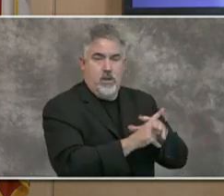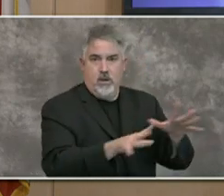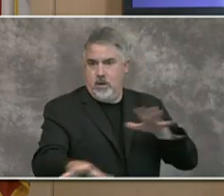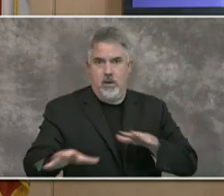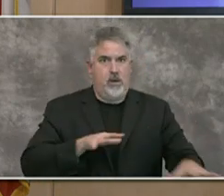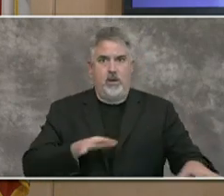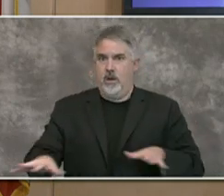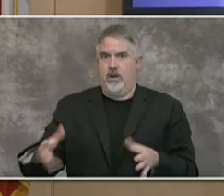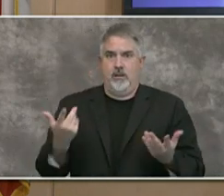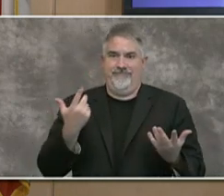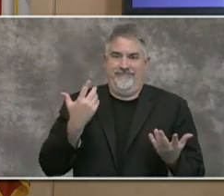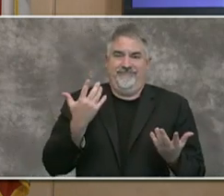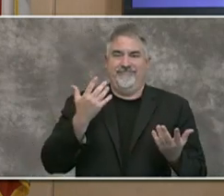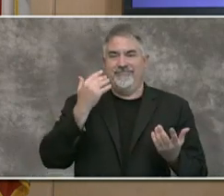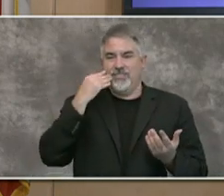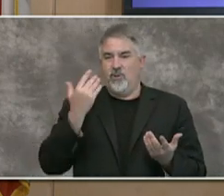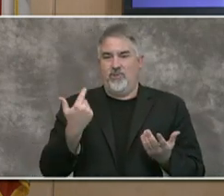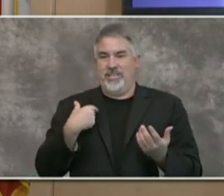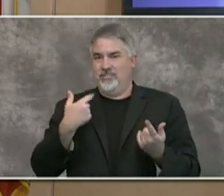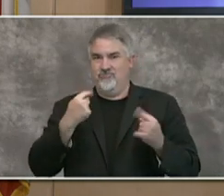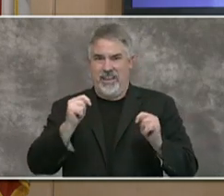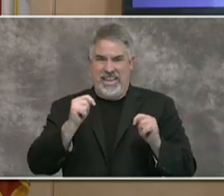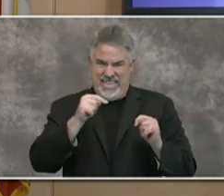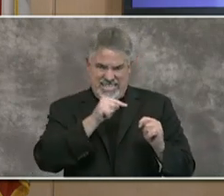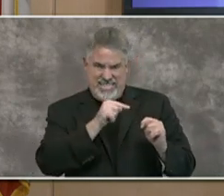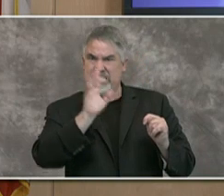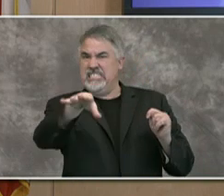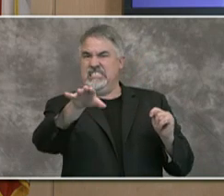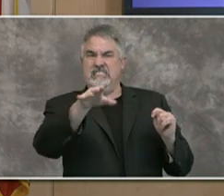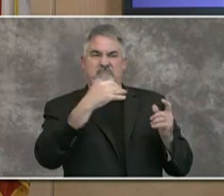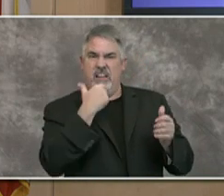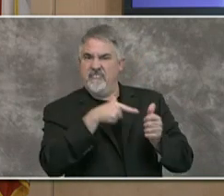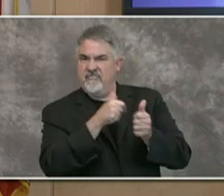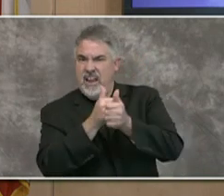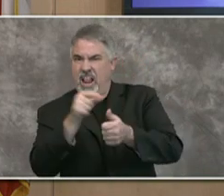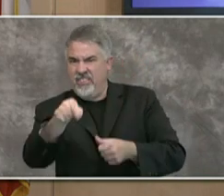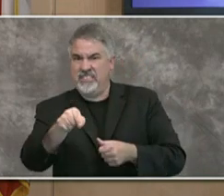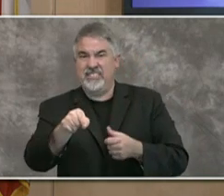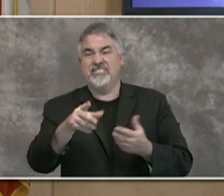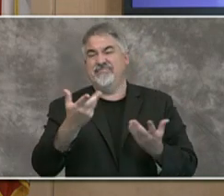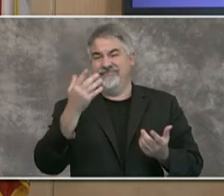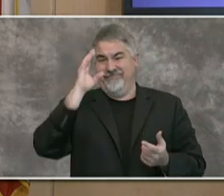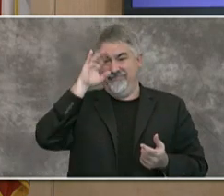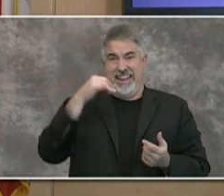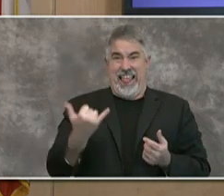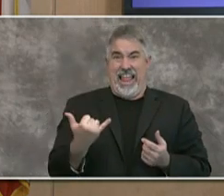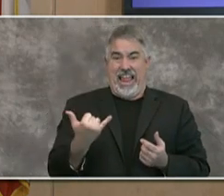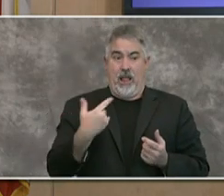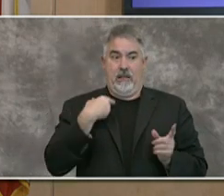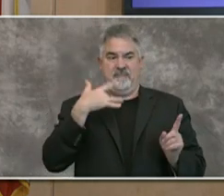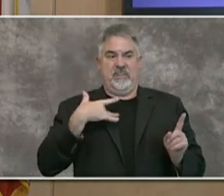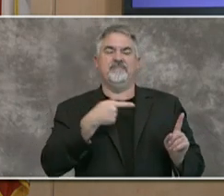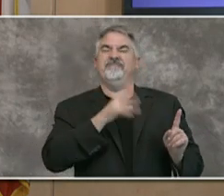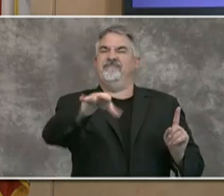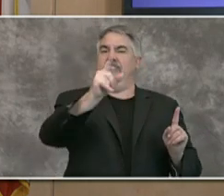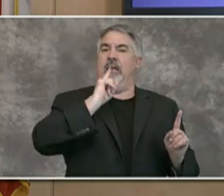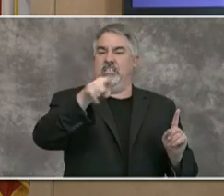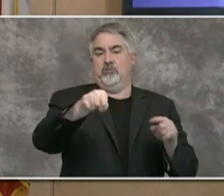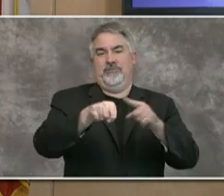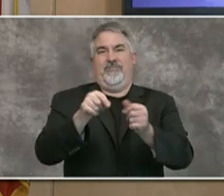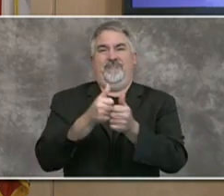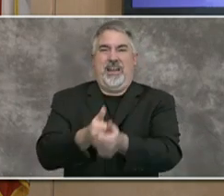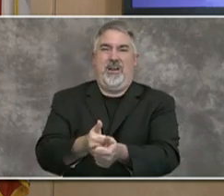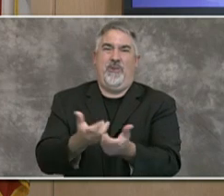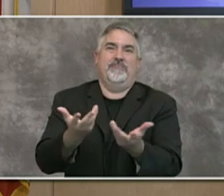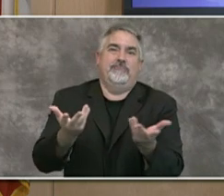data upon which we can come out to you and tell you that based on what we know today, this is the point at which this will happen and this